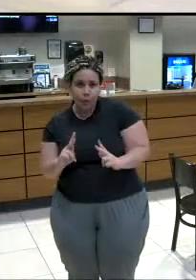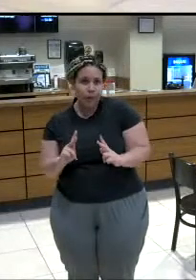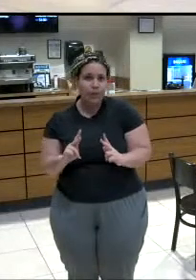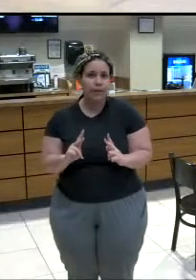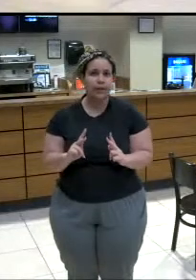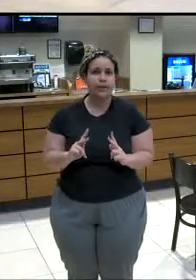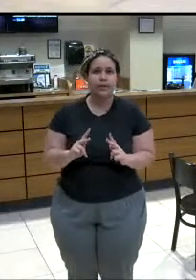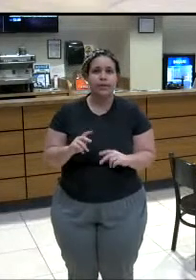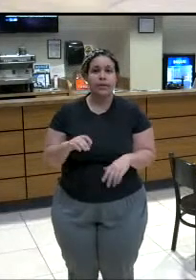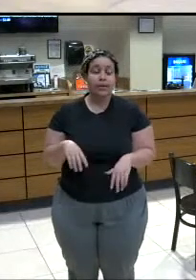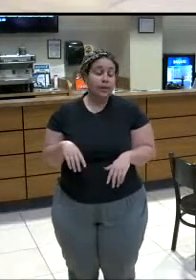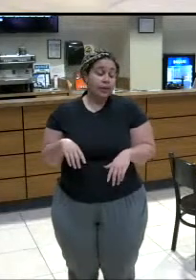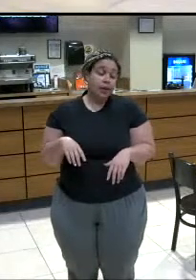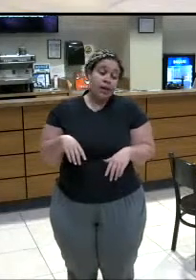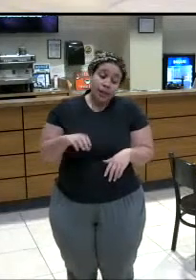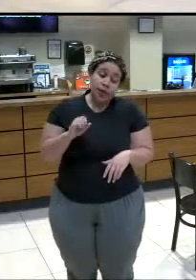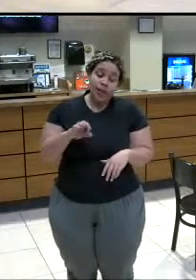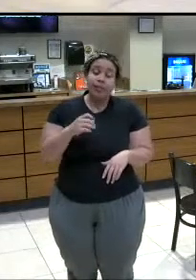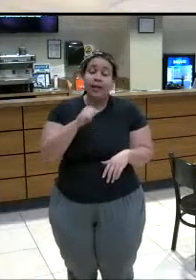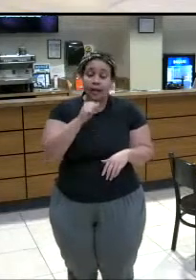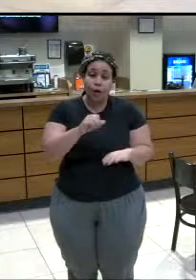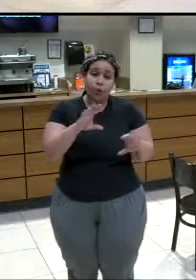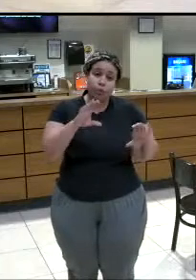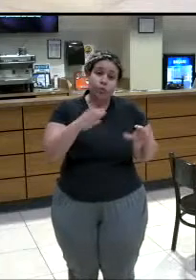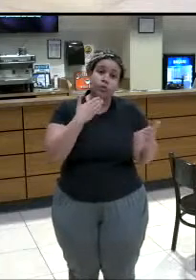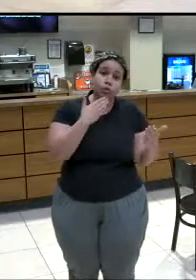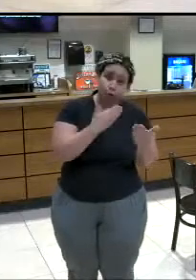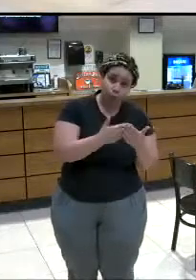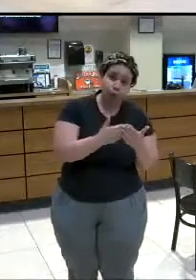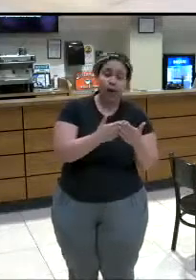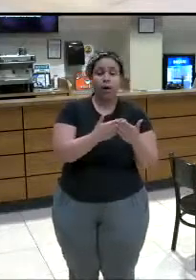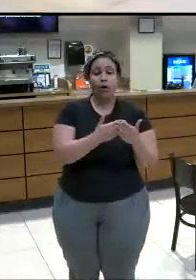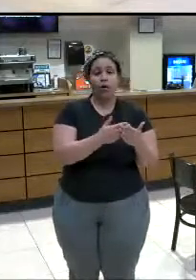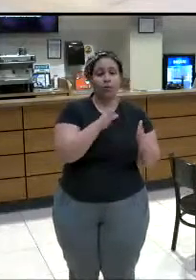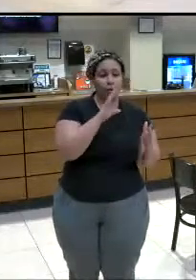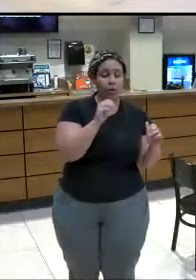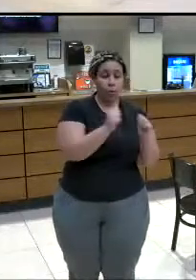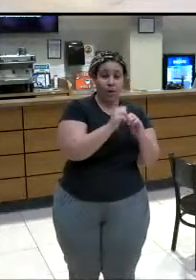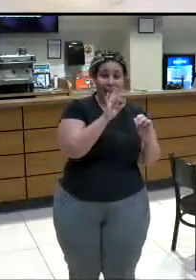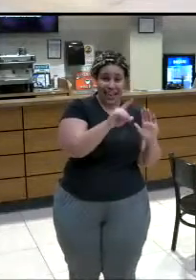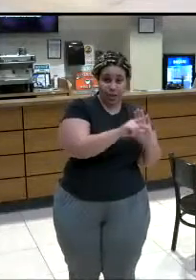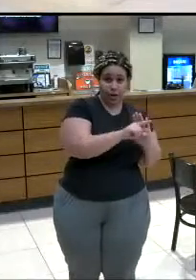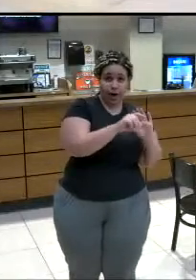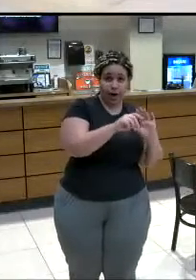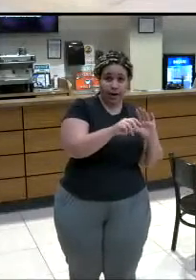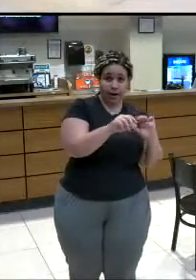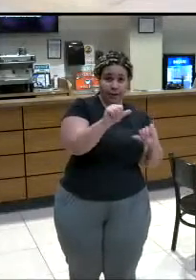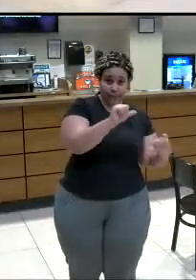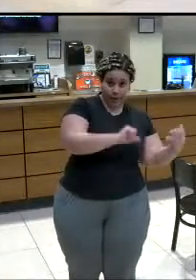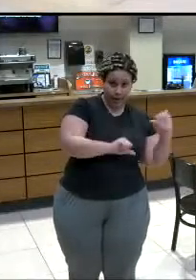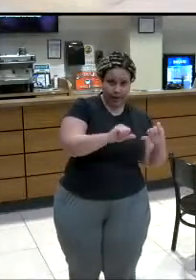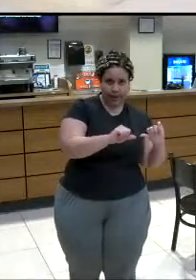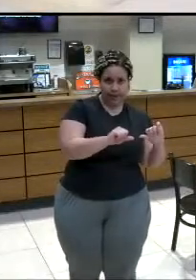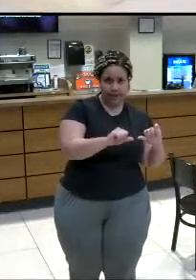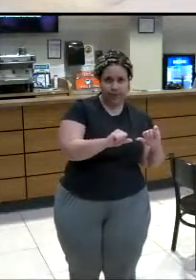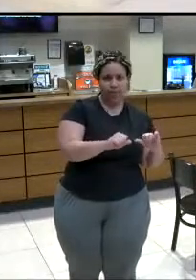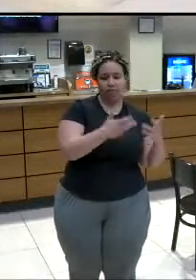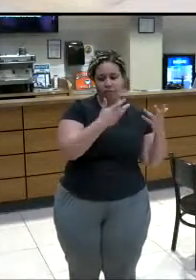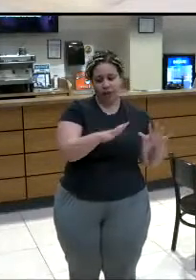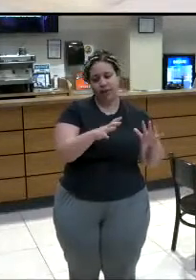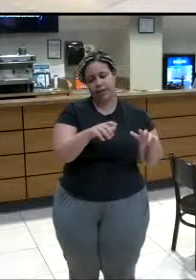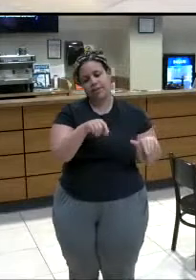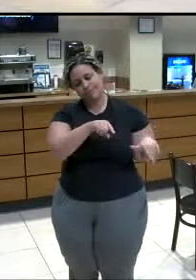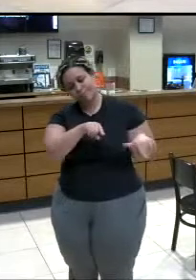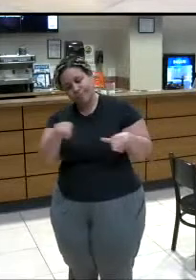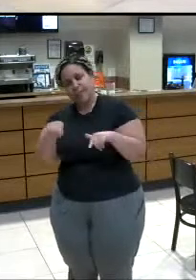well their 8th grade year in physical science, they take it in 9th grade. So it's like they've taken 2 years or a year and a half, because we're in a